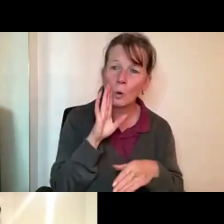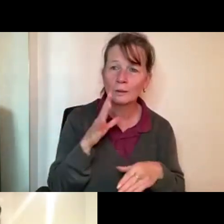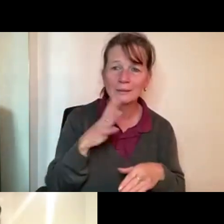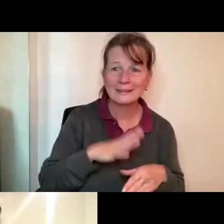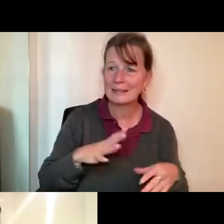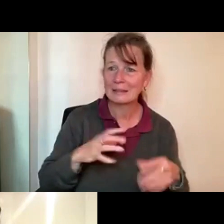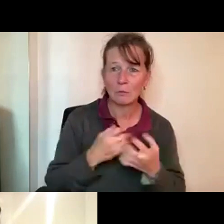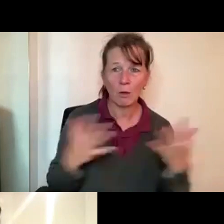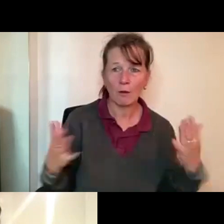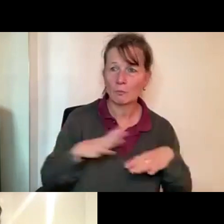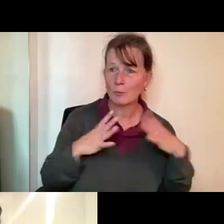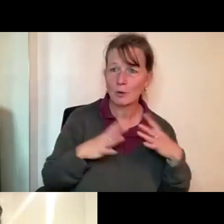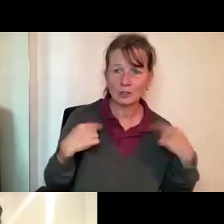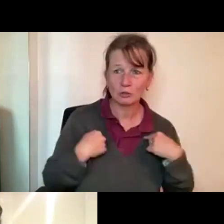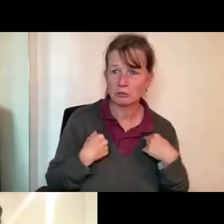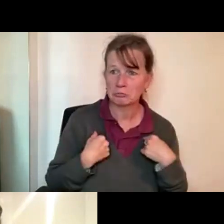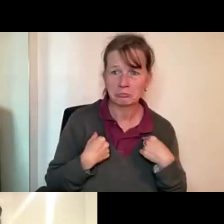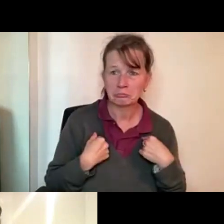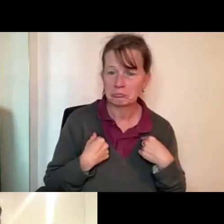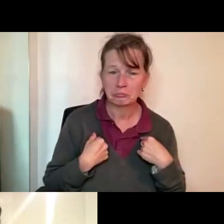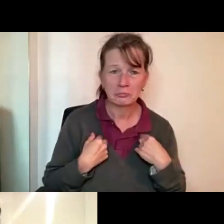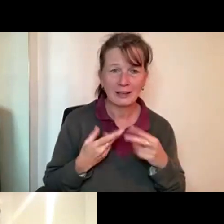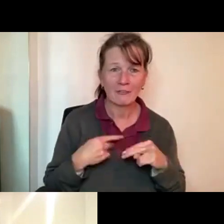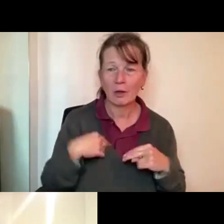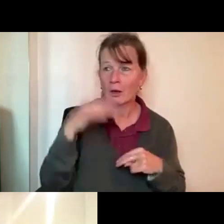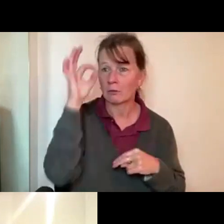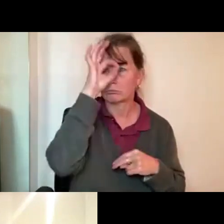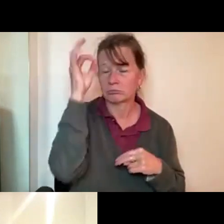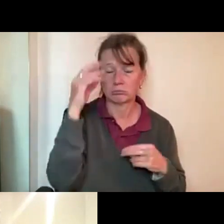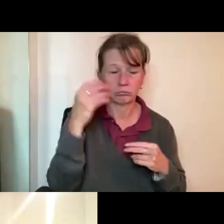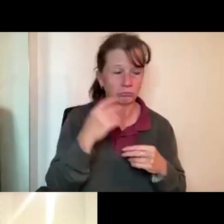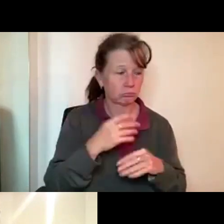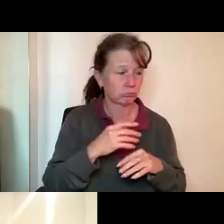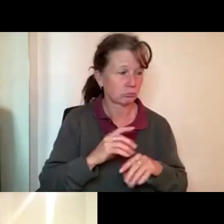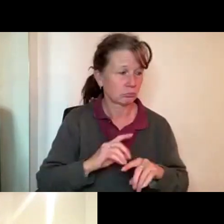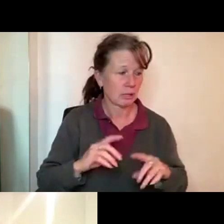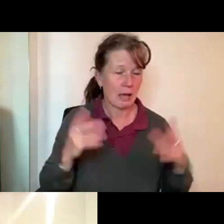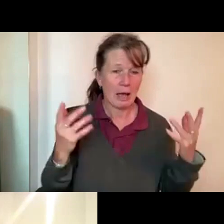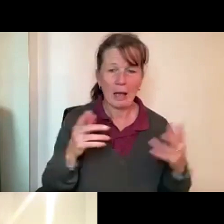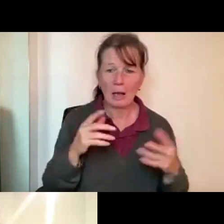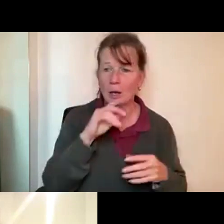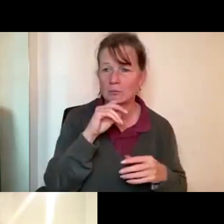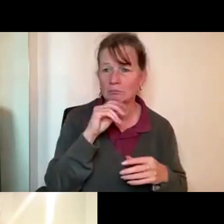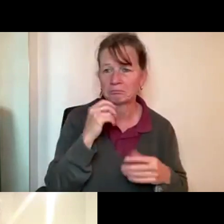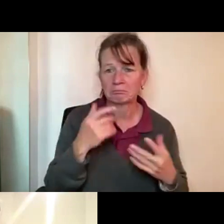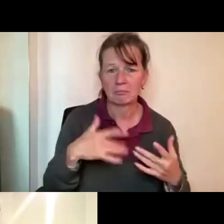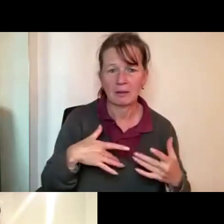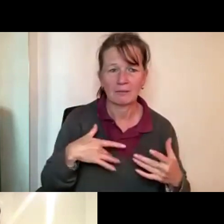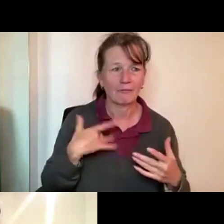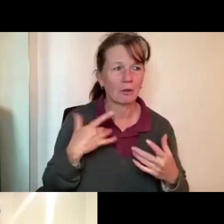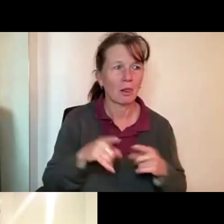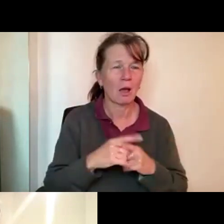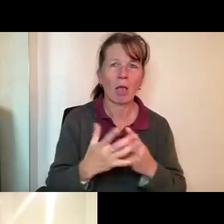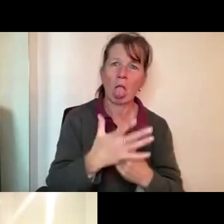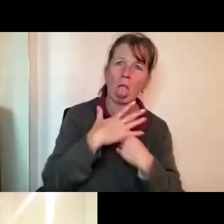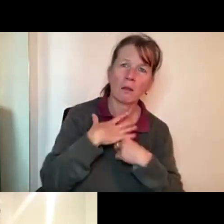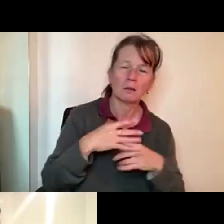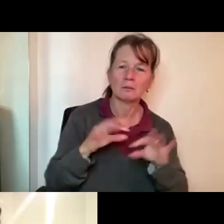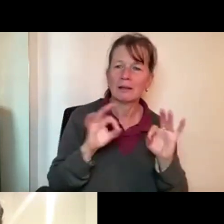preparation from me. So, if I hadn't had it, I wouldn't have felt like I've been exploited. That's all.